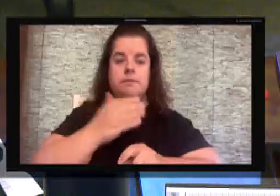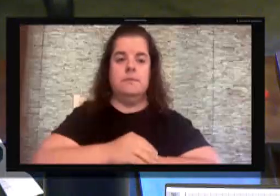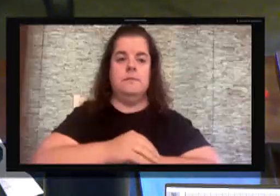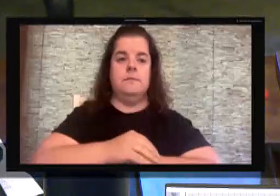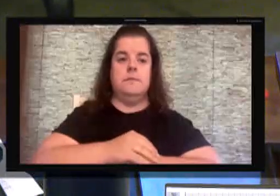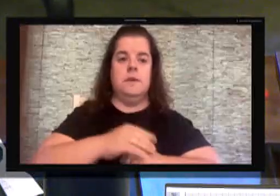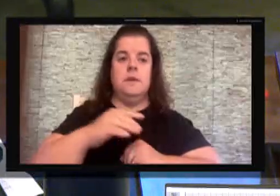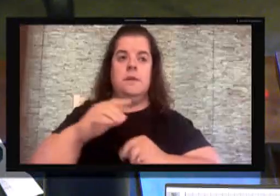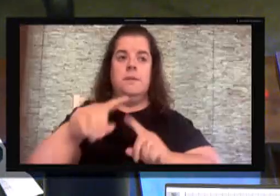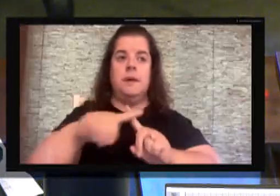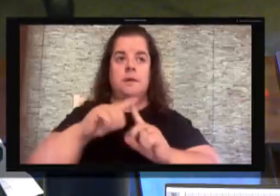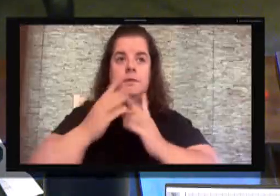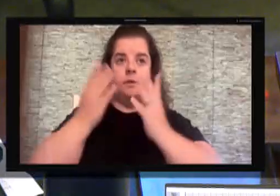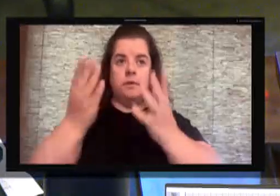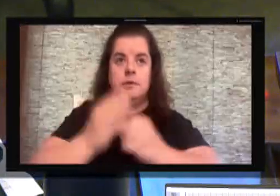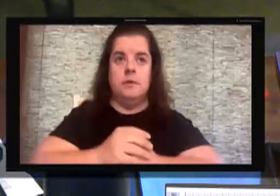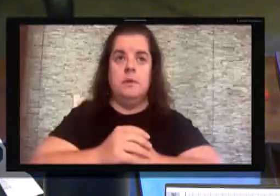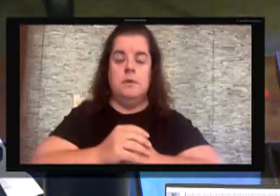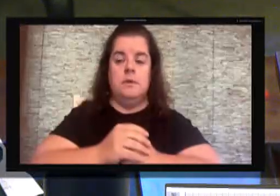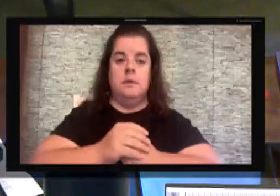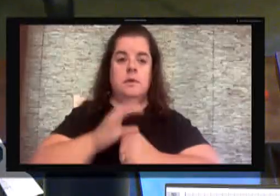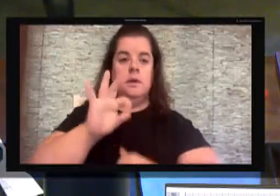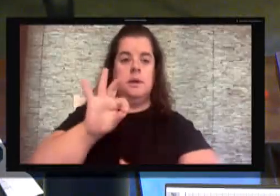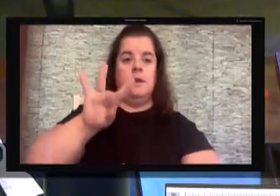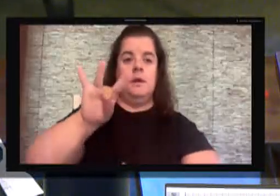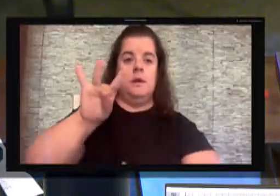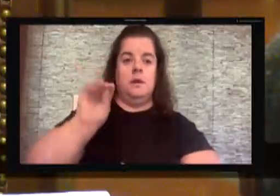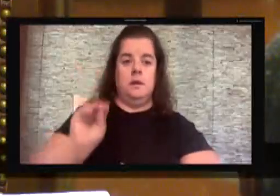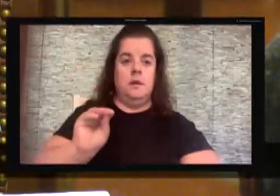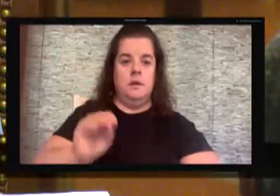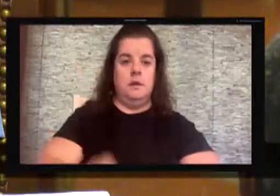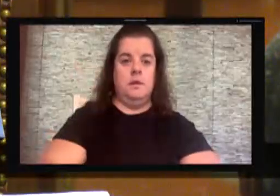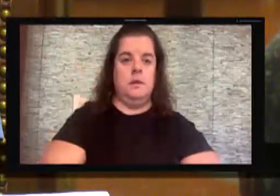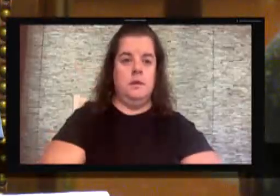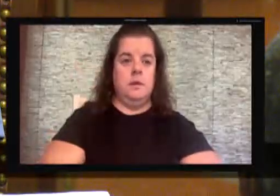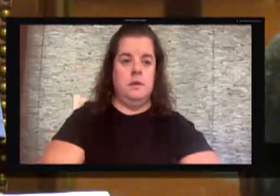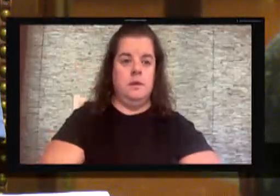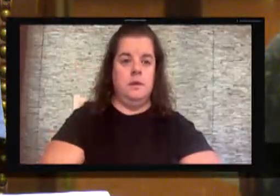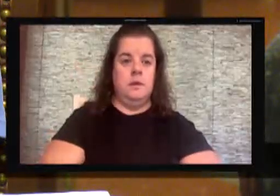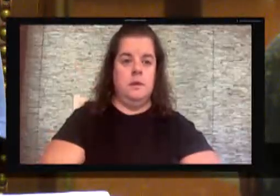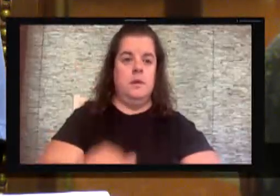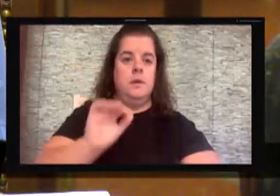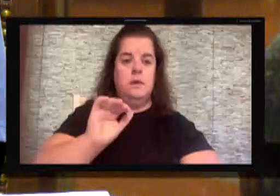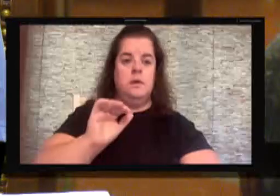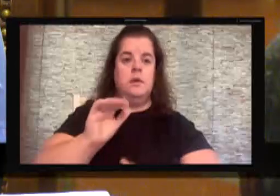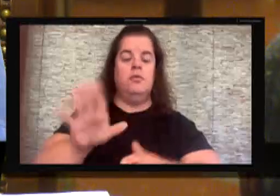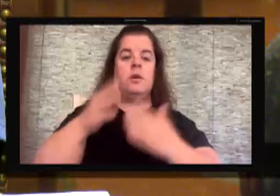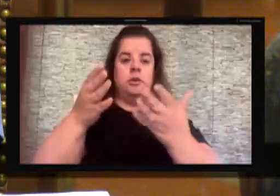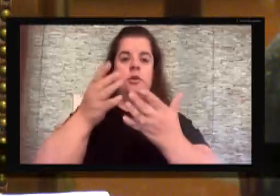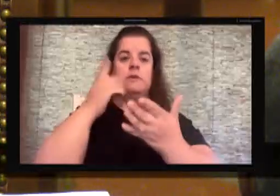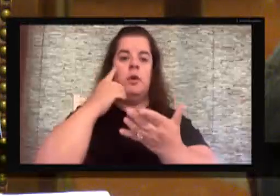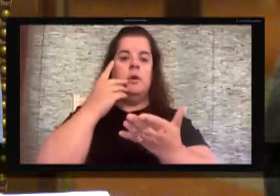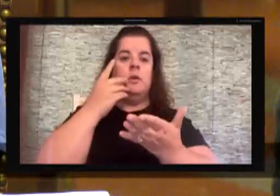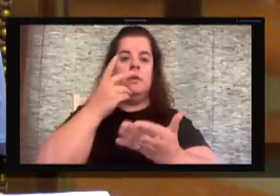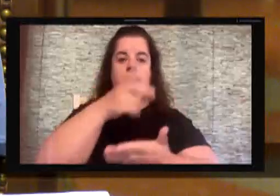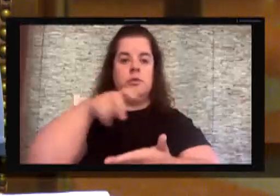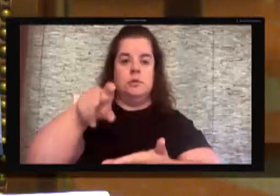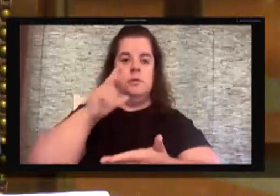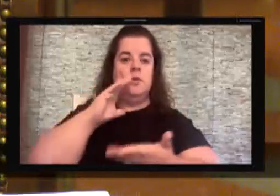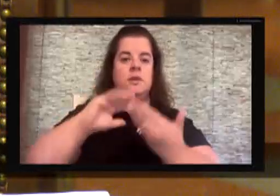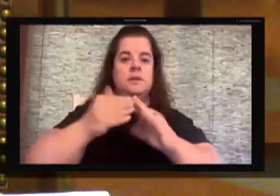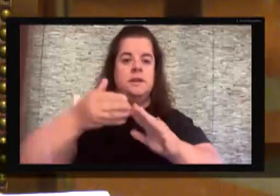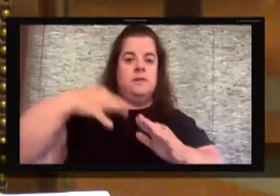Affirmative recommendation. Bill 980. Bill 980, resolution providing for the conveyance by the